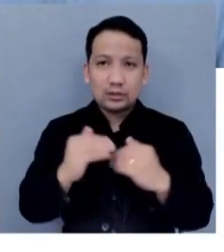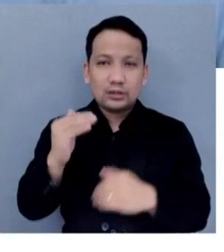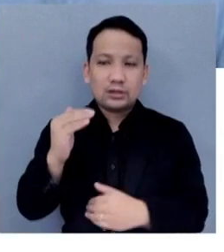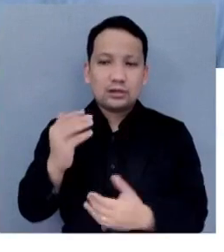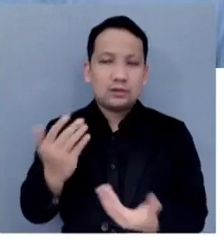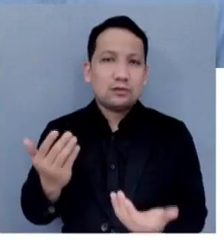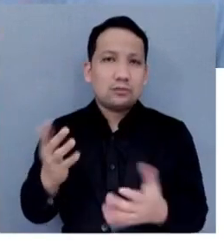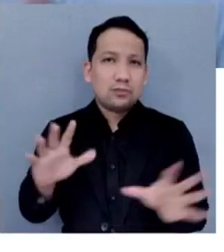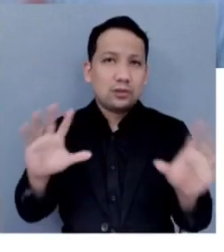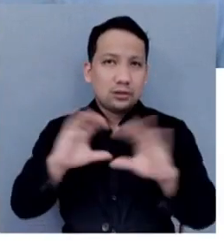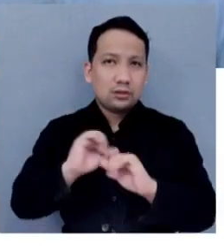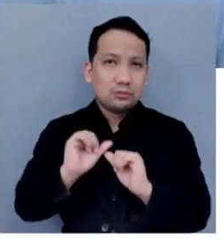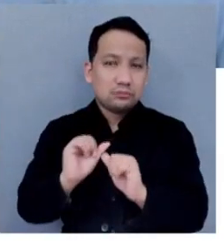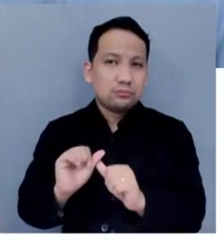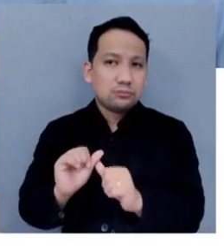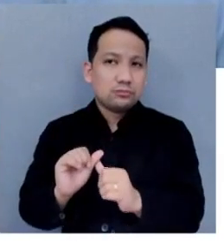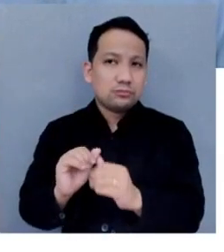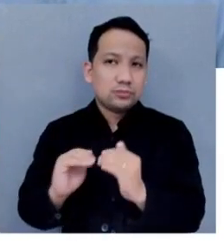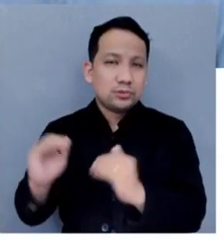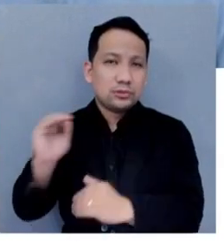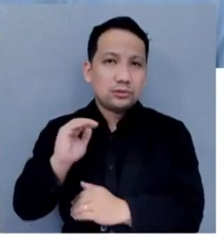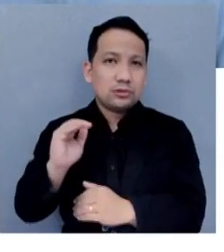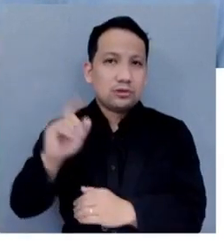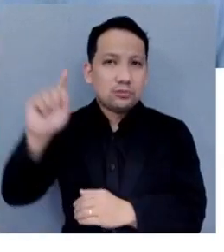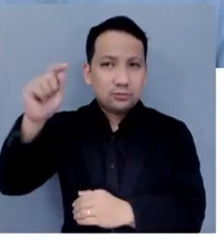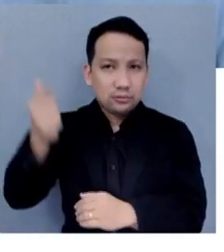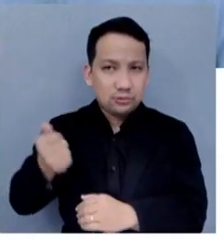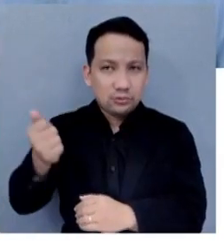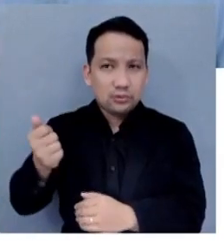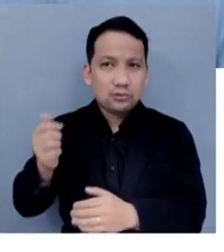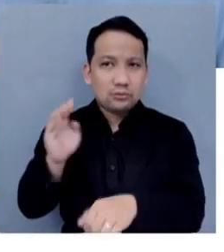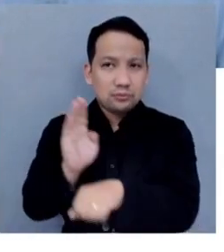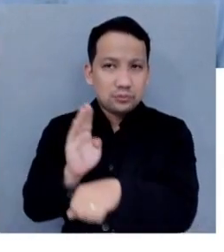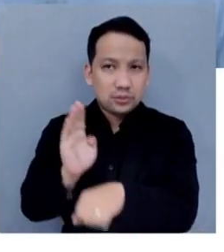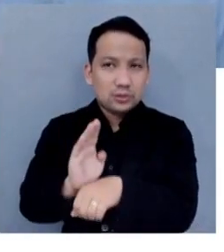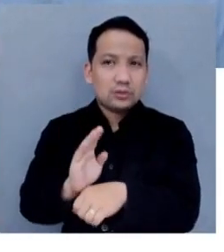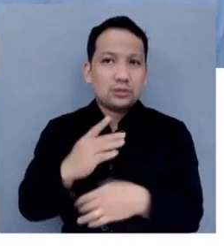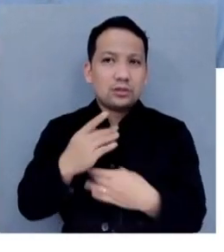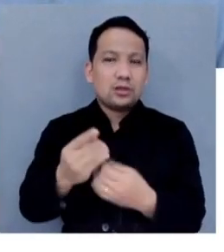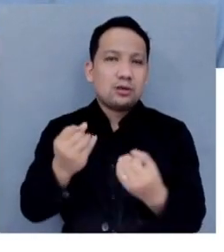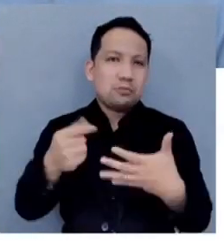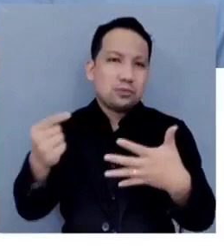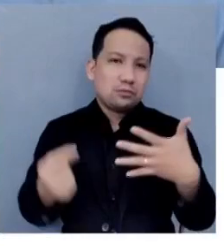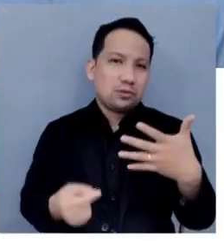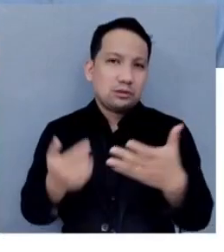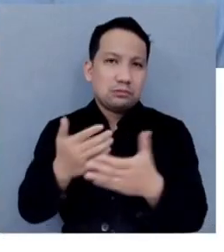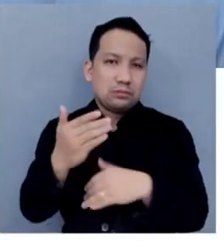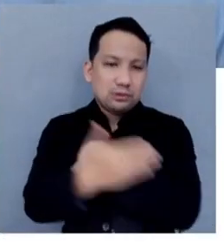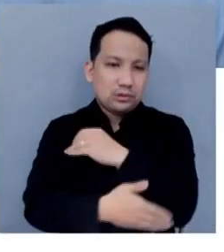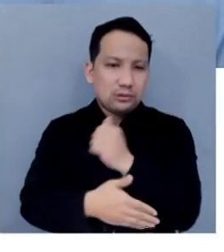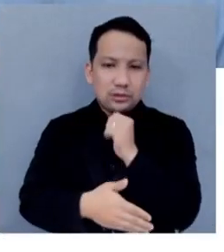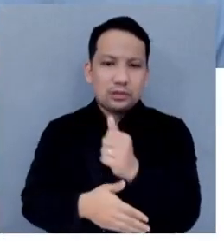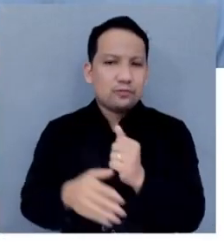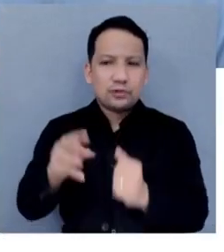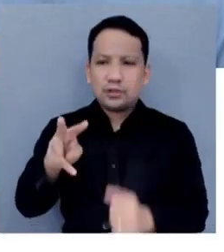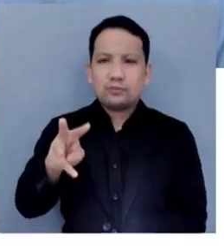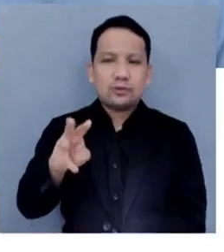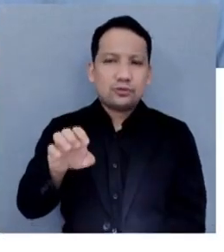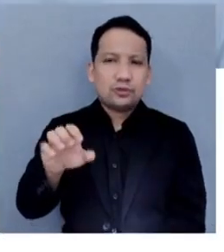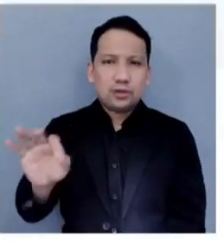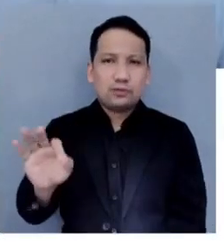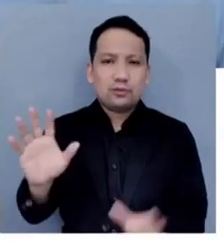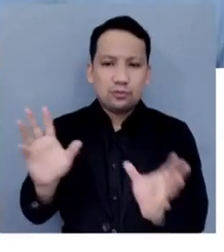after all of the investment and business interests of many companies, not only for the WEF, but for